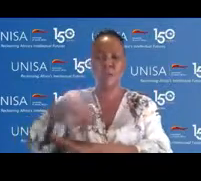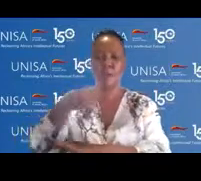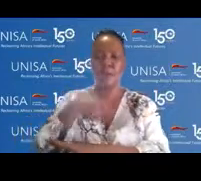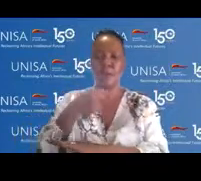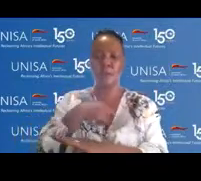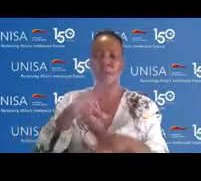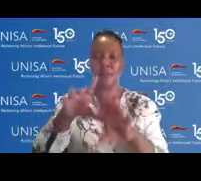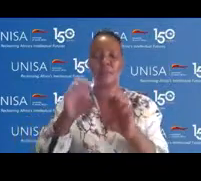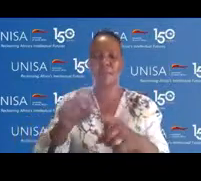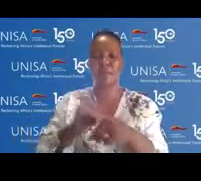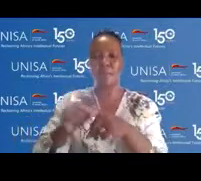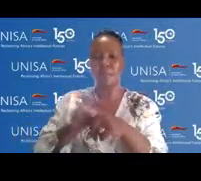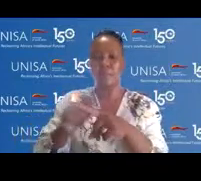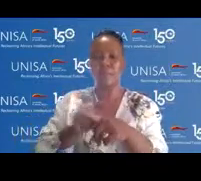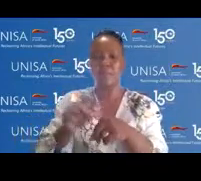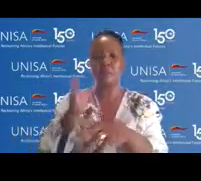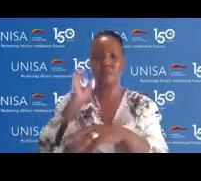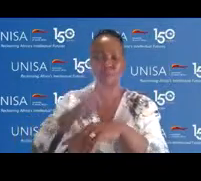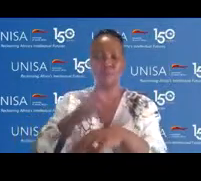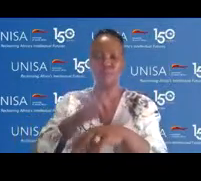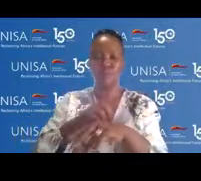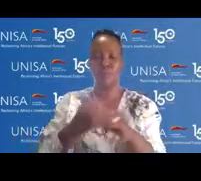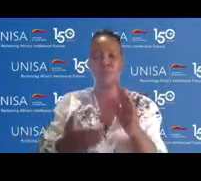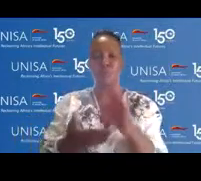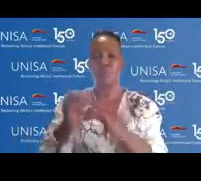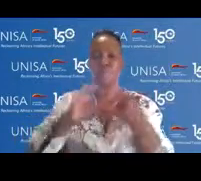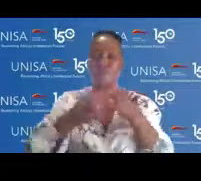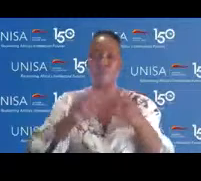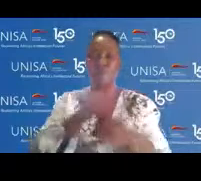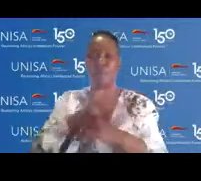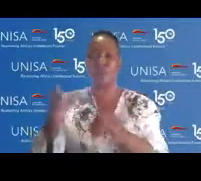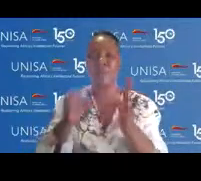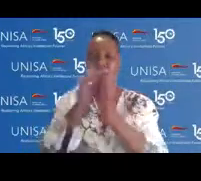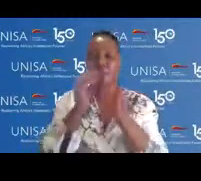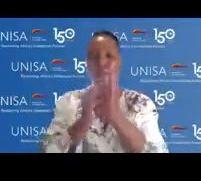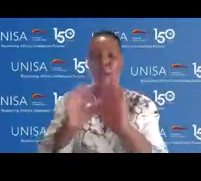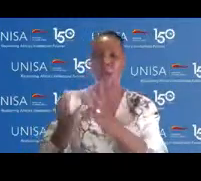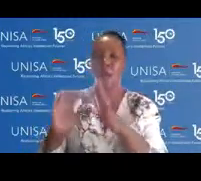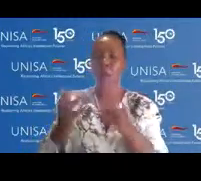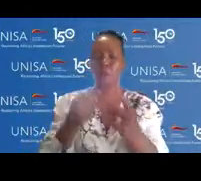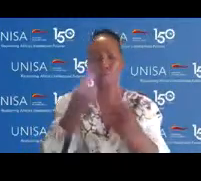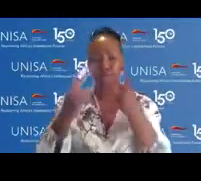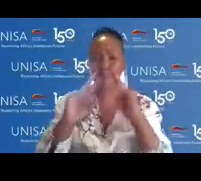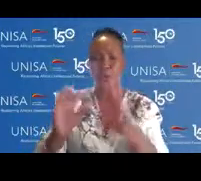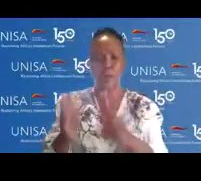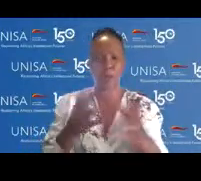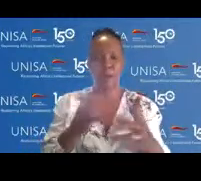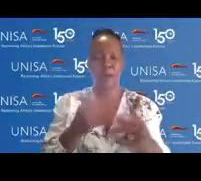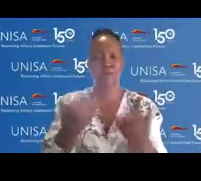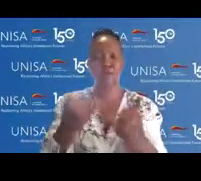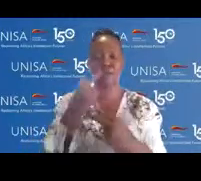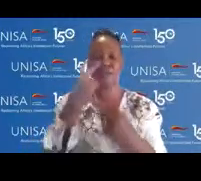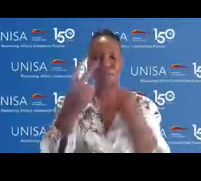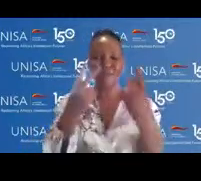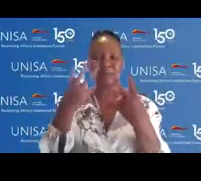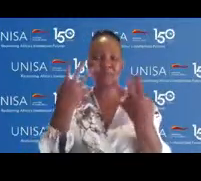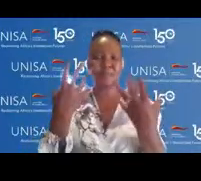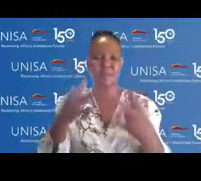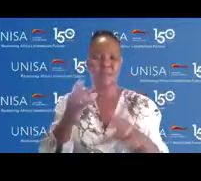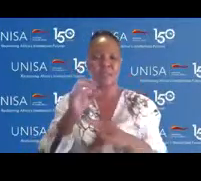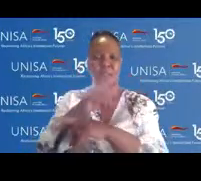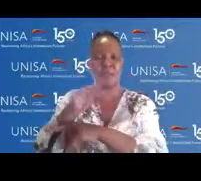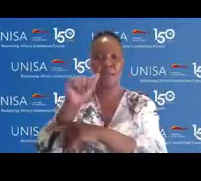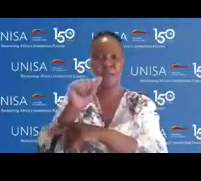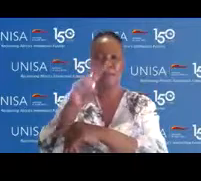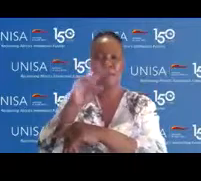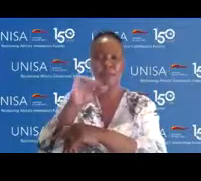you, go try out these settings to see how it looks. So hopefully now today you've seen, okay, David, I see what you mean when I say